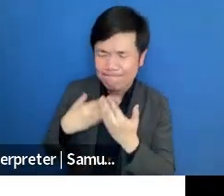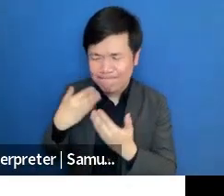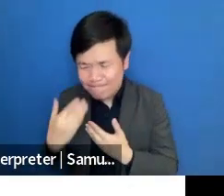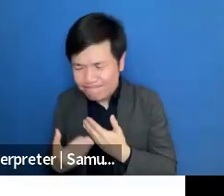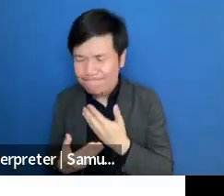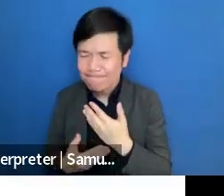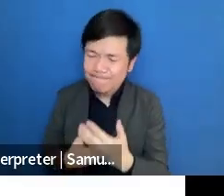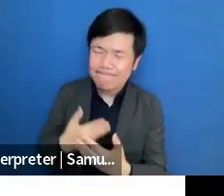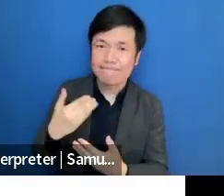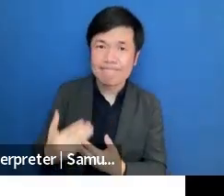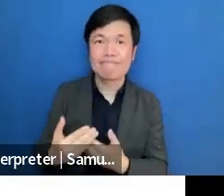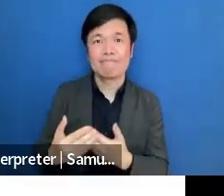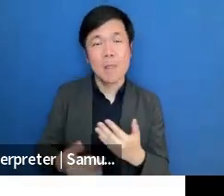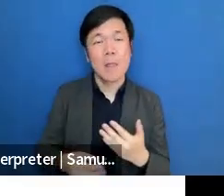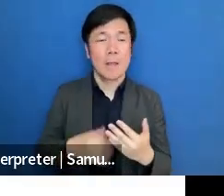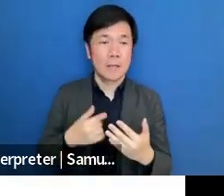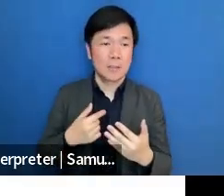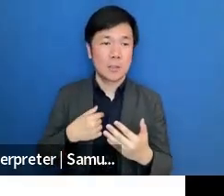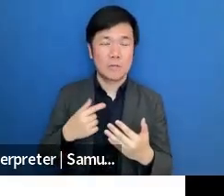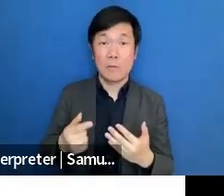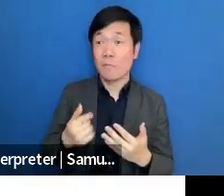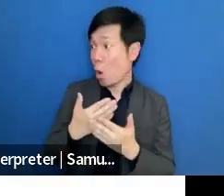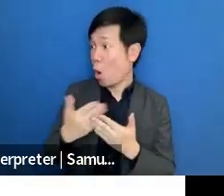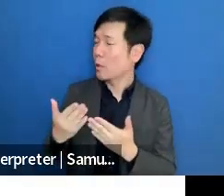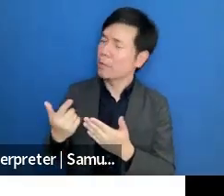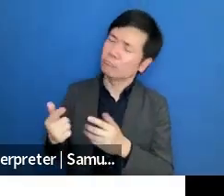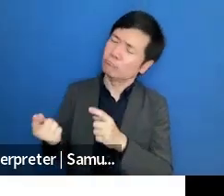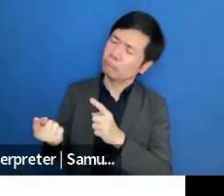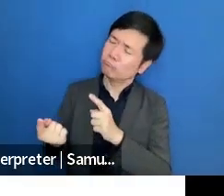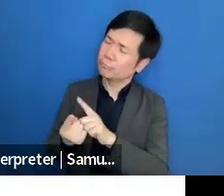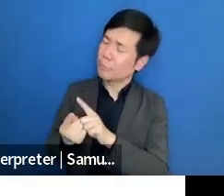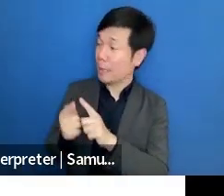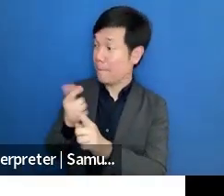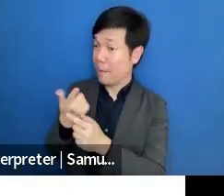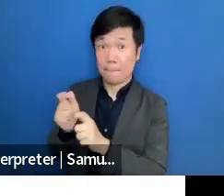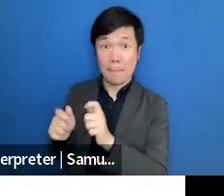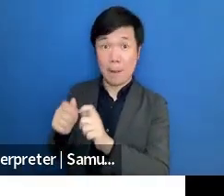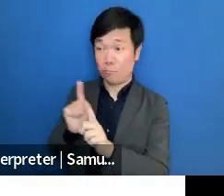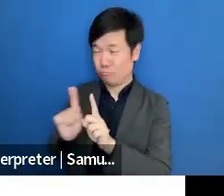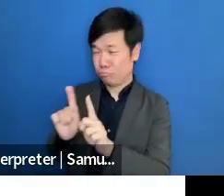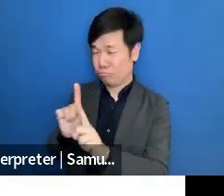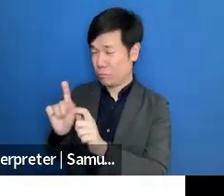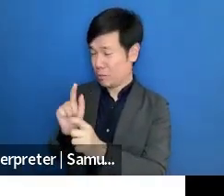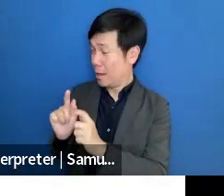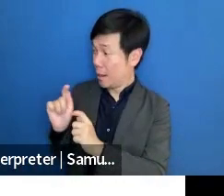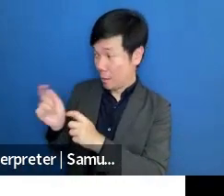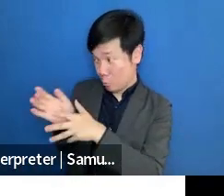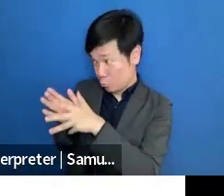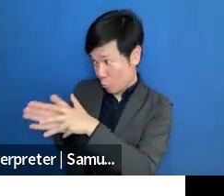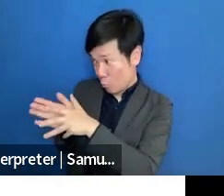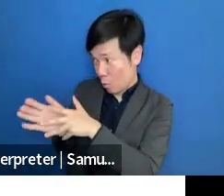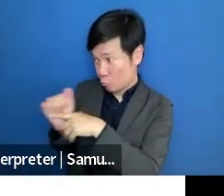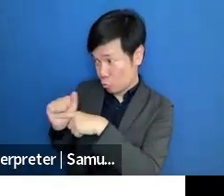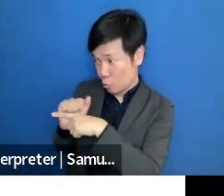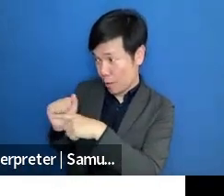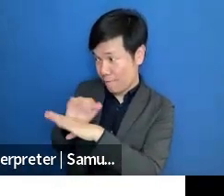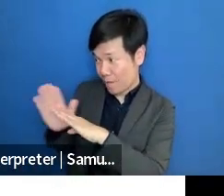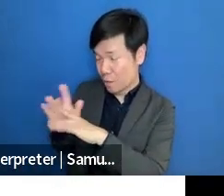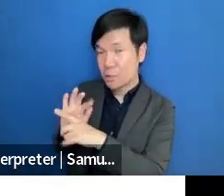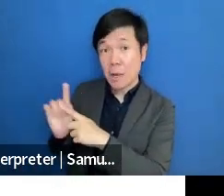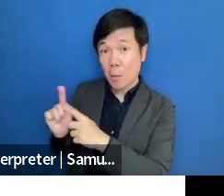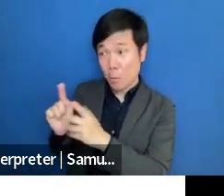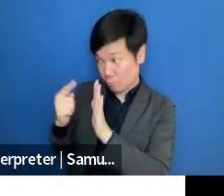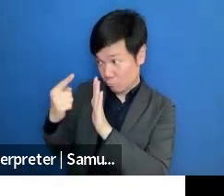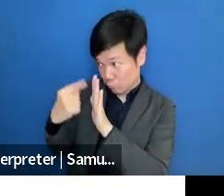manage. We had orientation sessions for data collectors, and we went over the questions and the tools one by